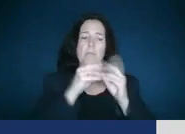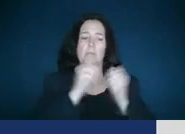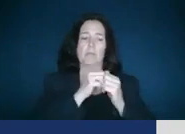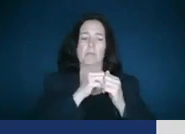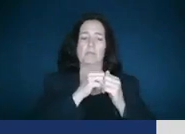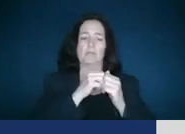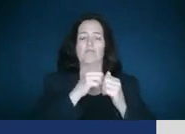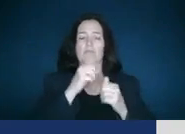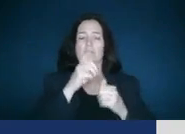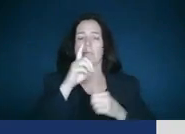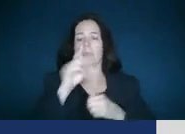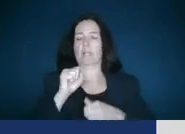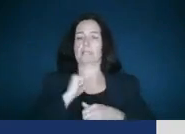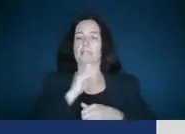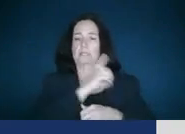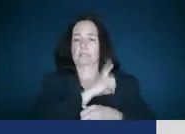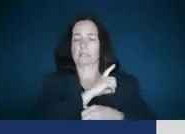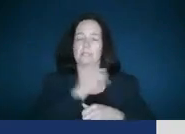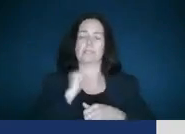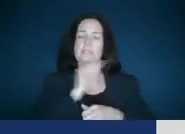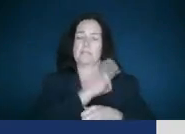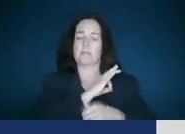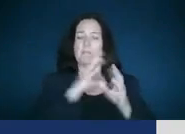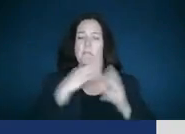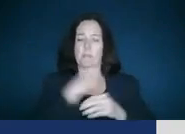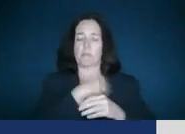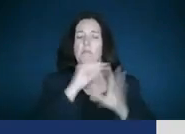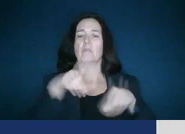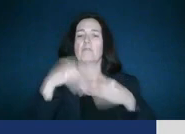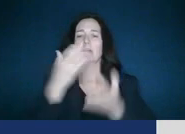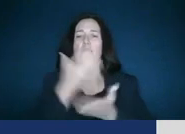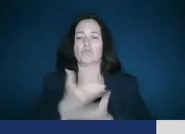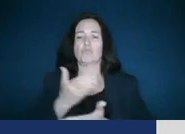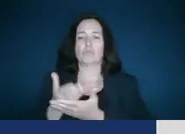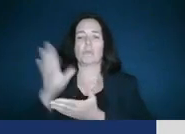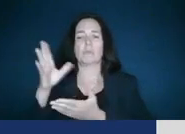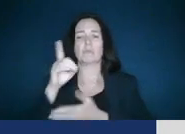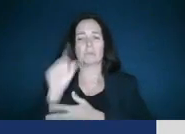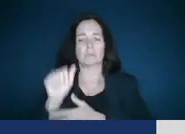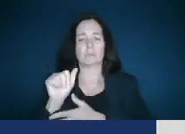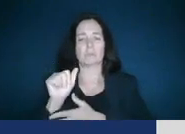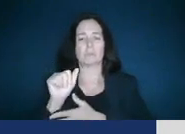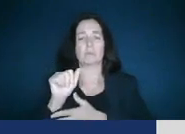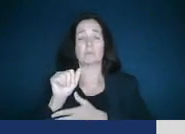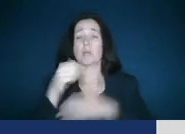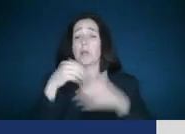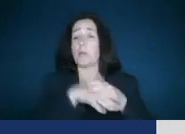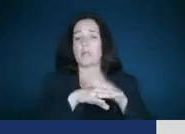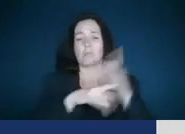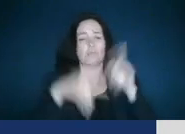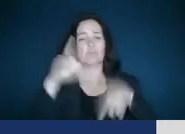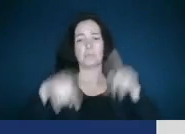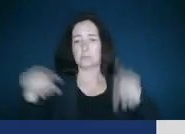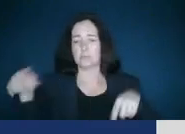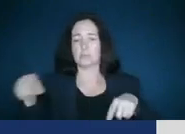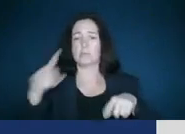staff member, and provide documentation of disability. The accommodations provided can occur in a variety of settings,